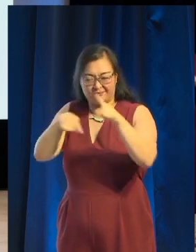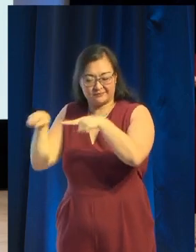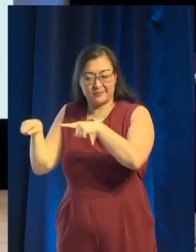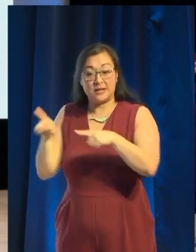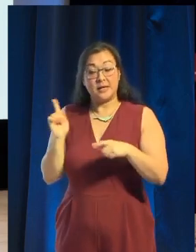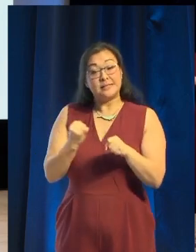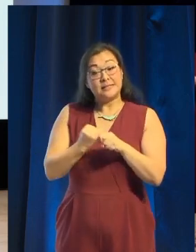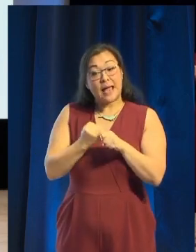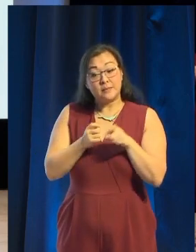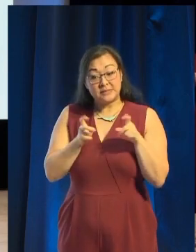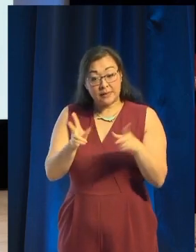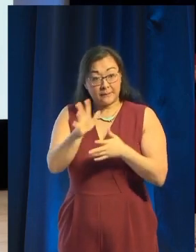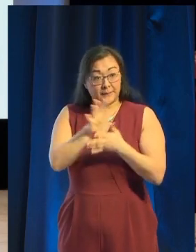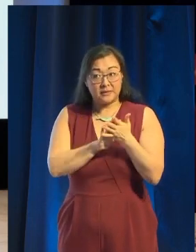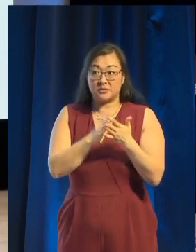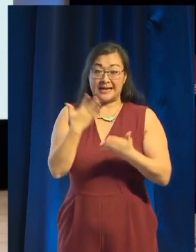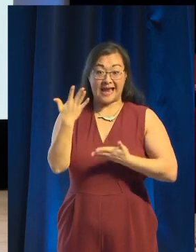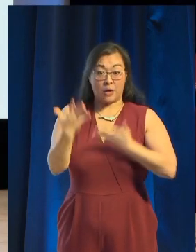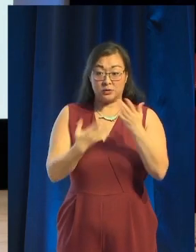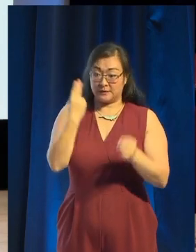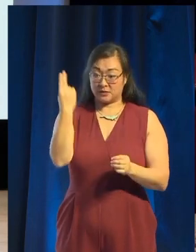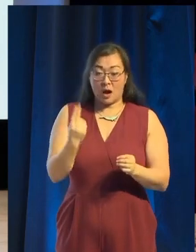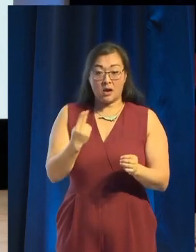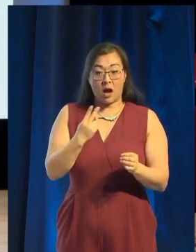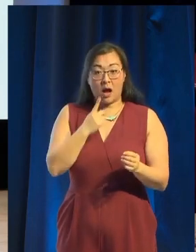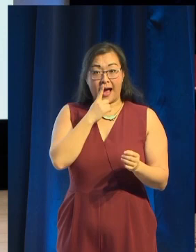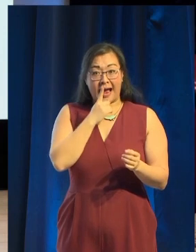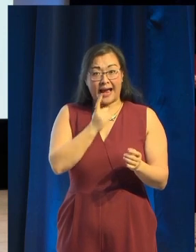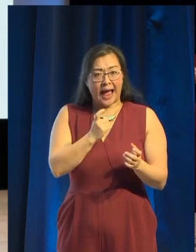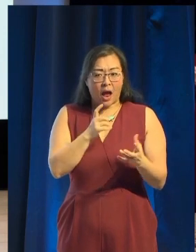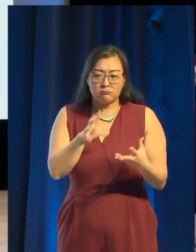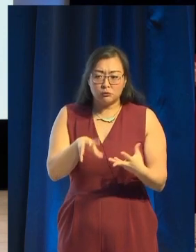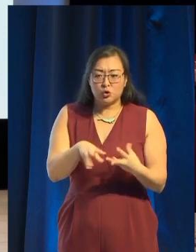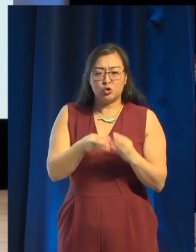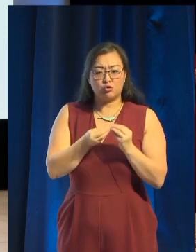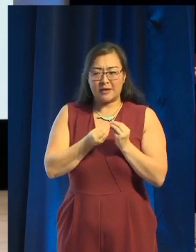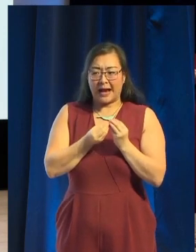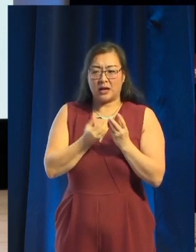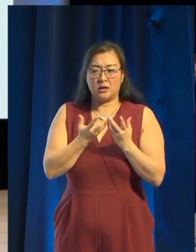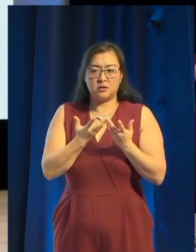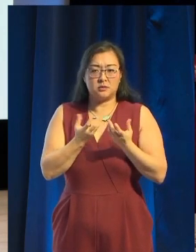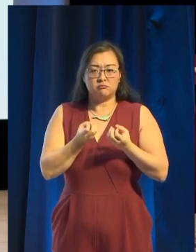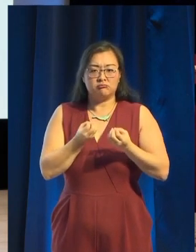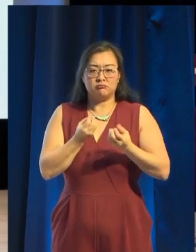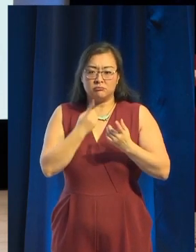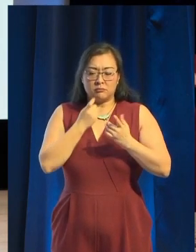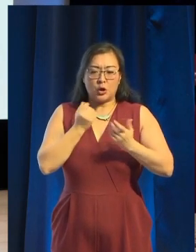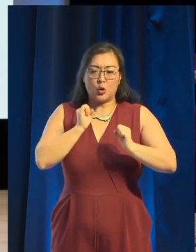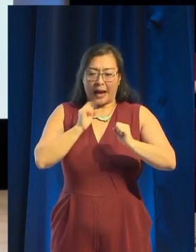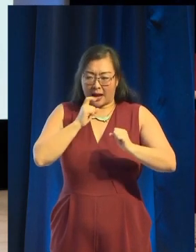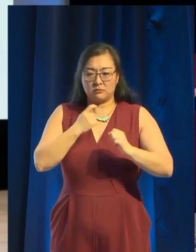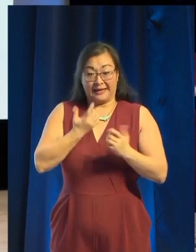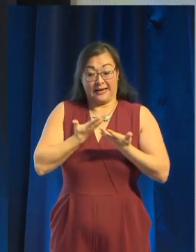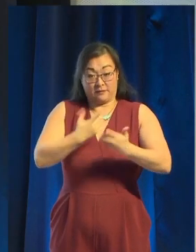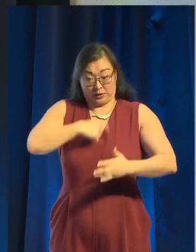a narrative designer to create subtle relationships and give freedom to the player to build her own persona in